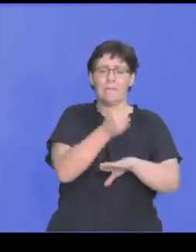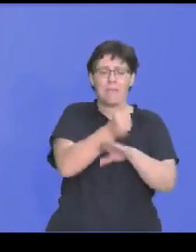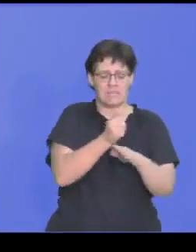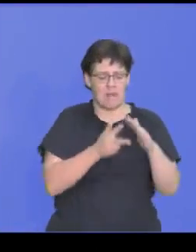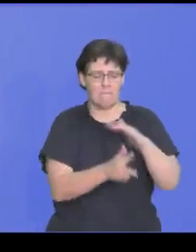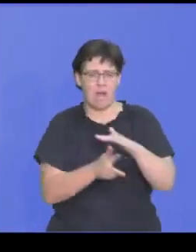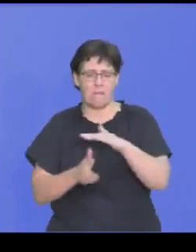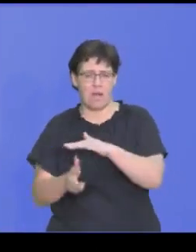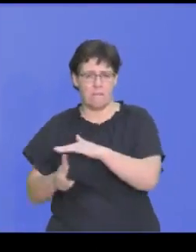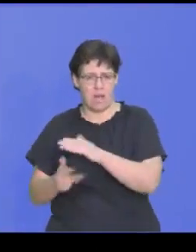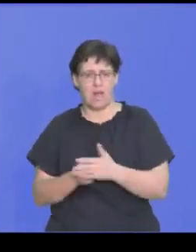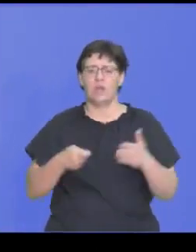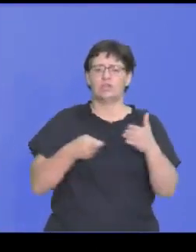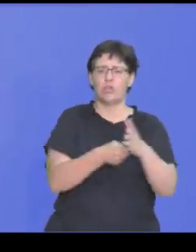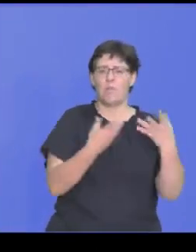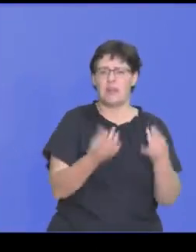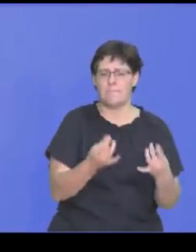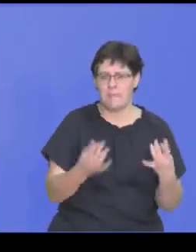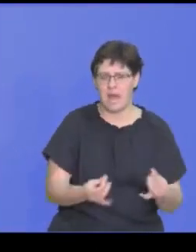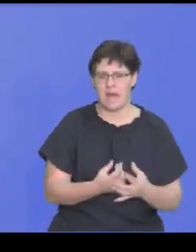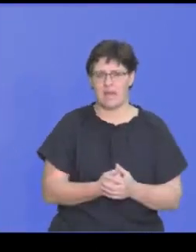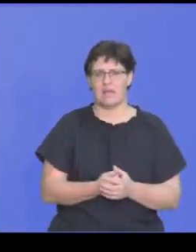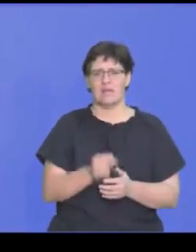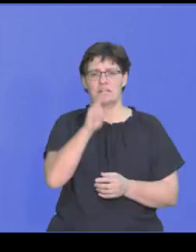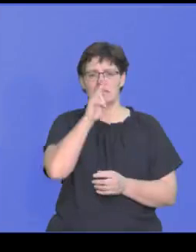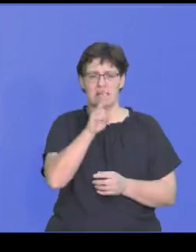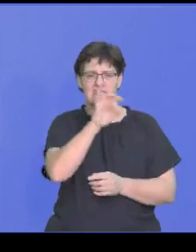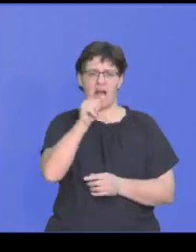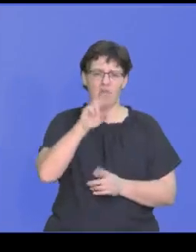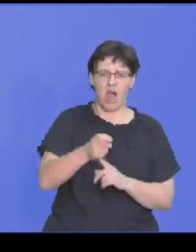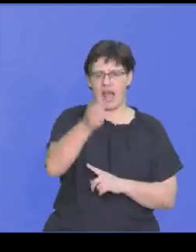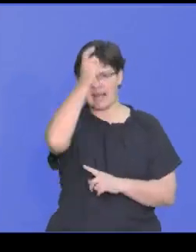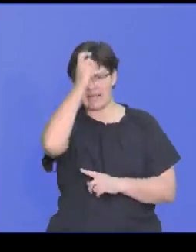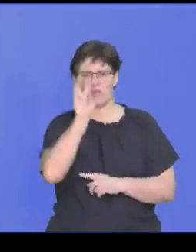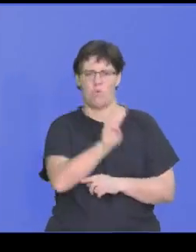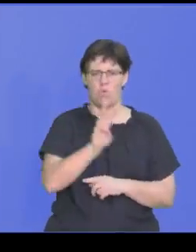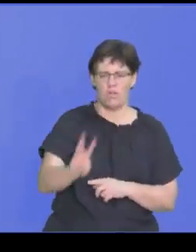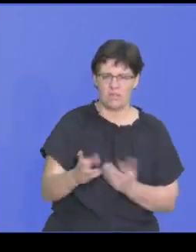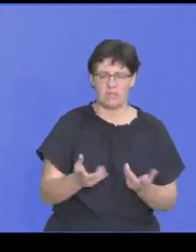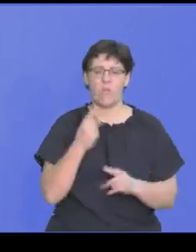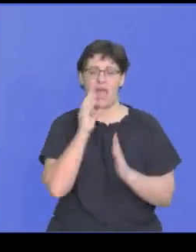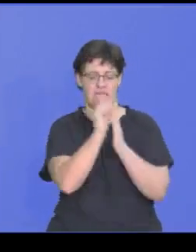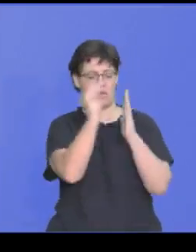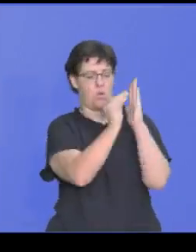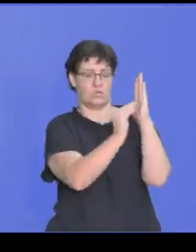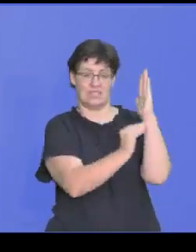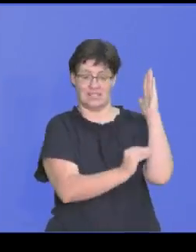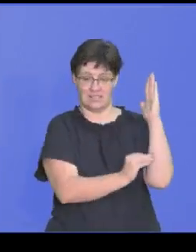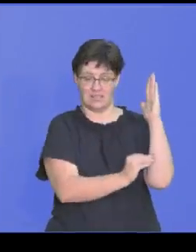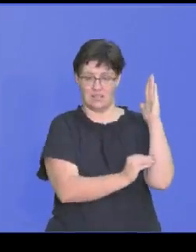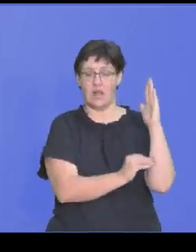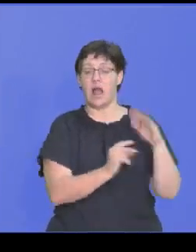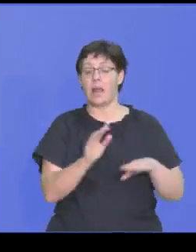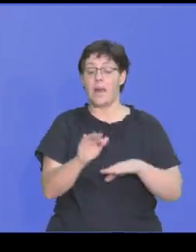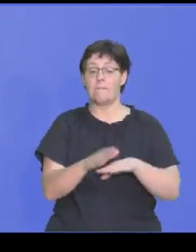tells us all these things, shop numbers, we can see like Zara, Clicks, Woolworths, and then we've got some notes. Other than